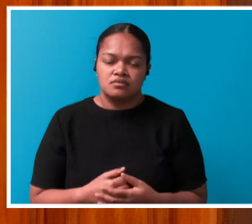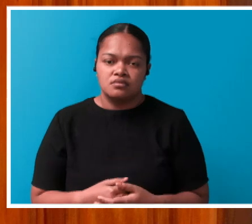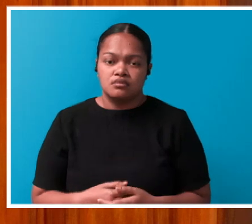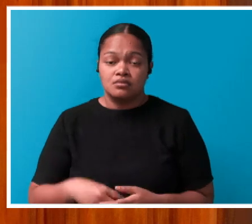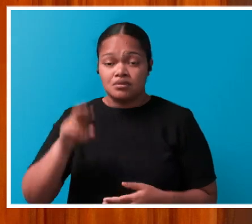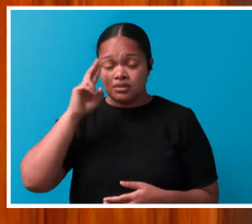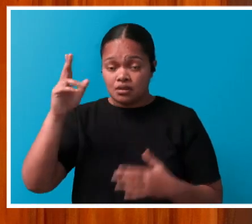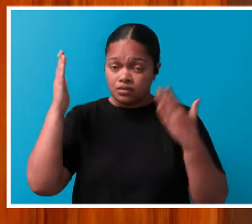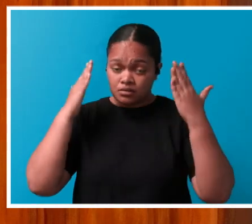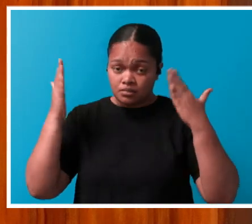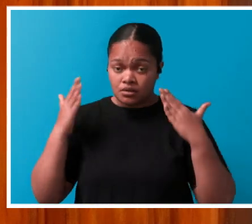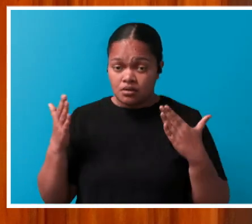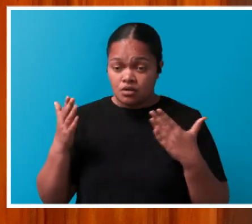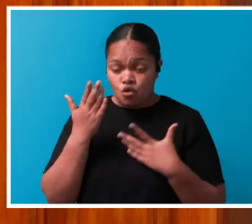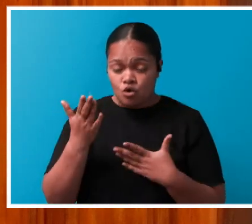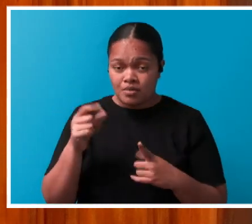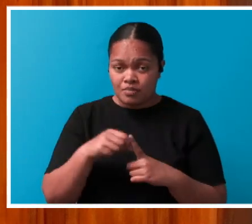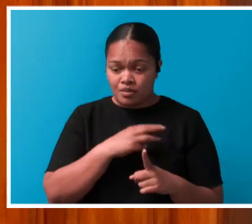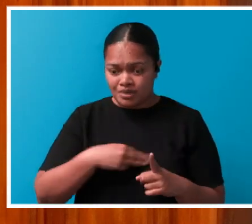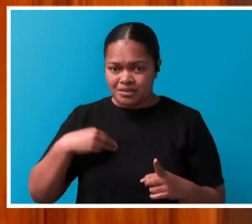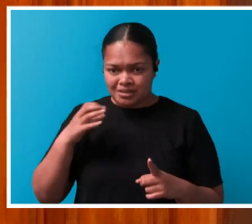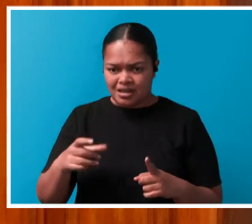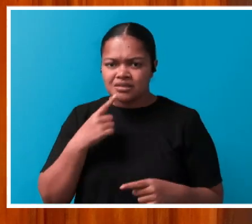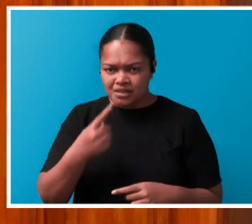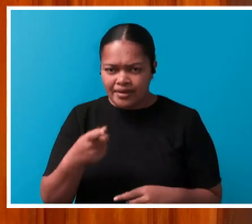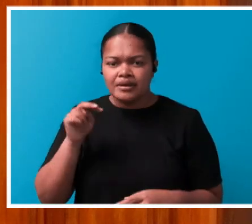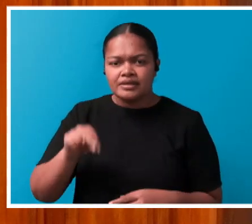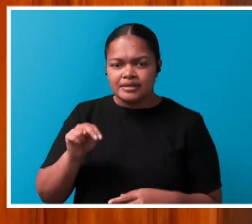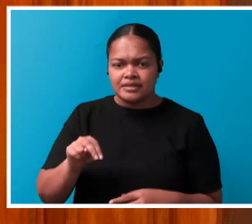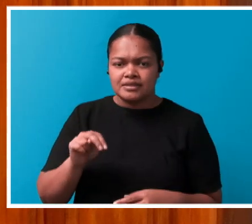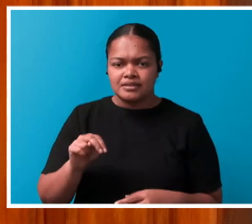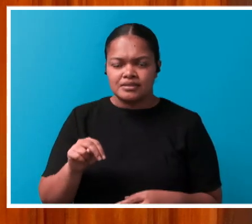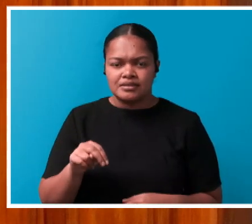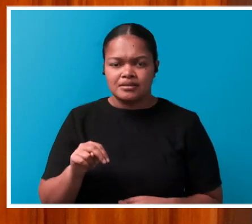Speaker, sir, Honorable Prime Minister mentioned the need